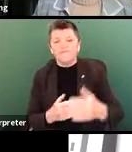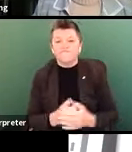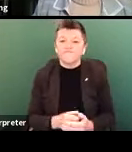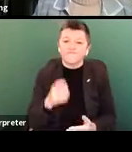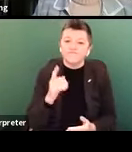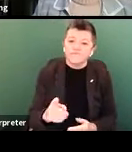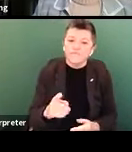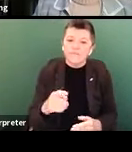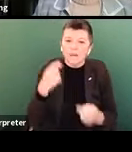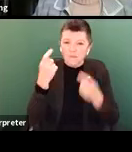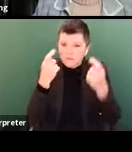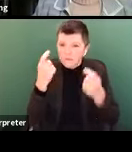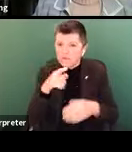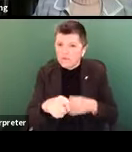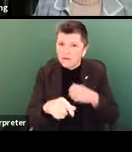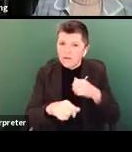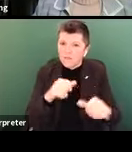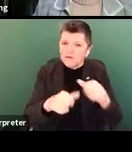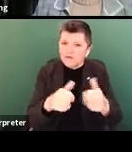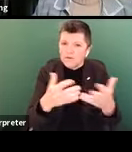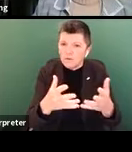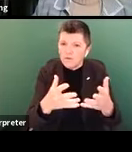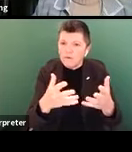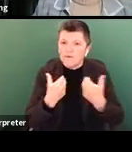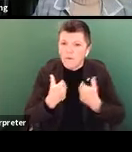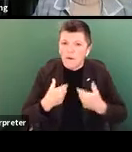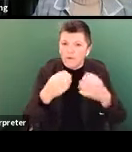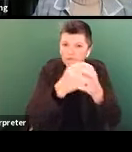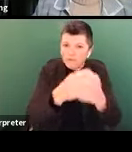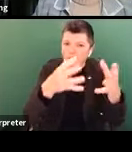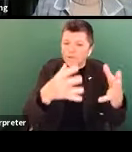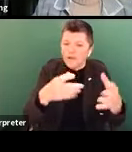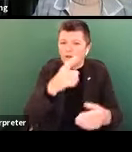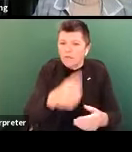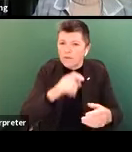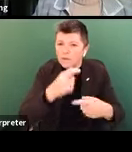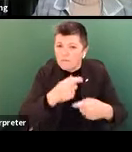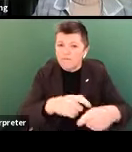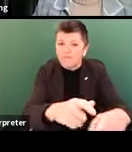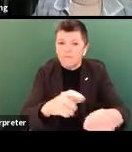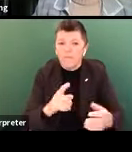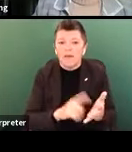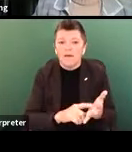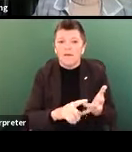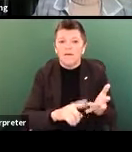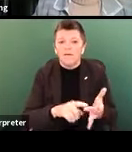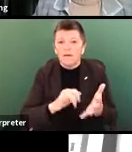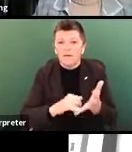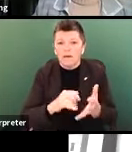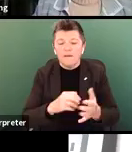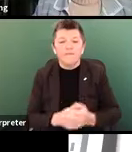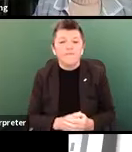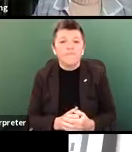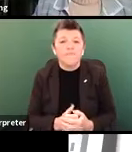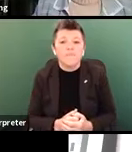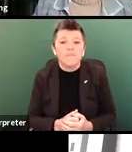are going to be enduring ones, or whether they're... Louis, do you want to get in there? Yeah. Indeed, thanks a lot. Indeed,